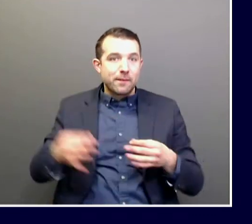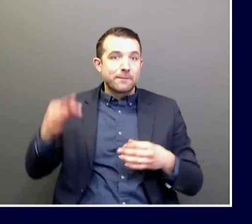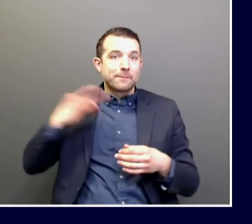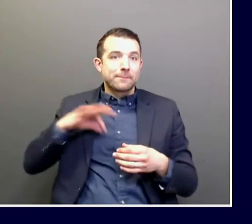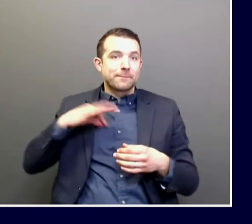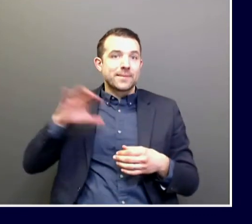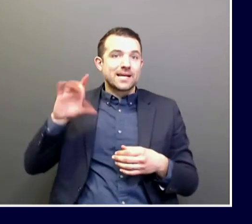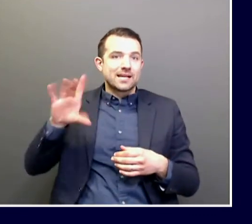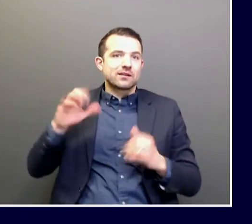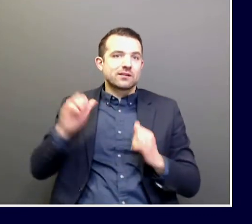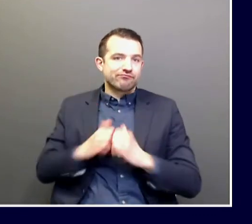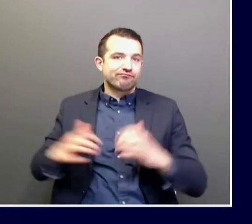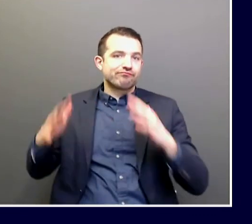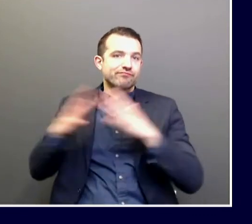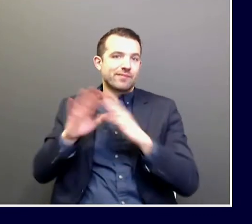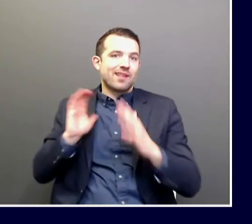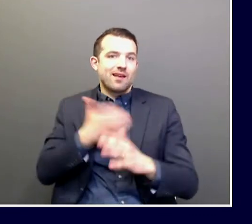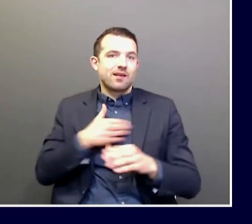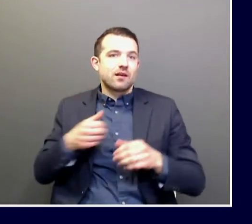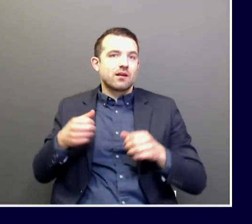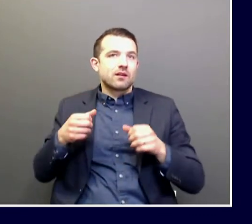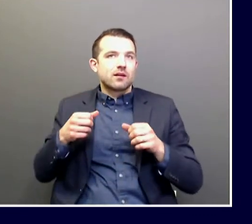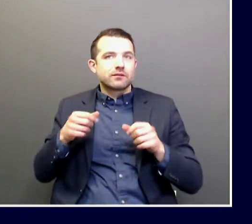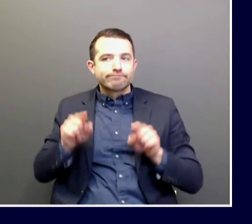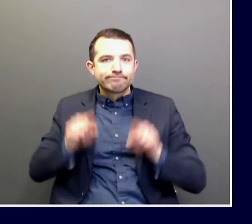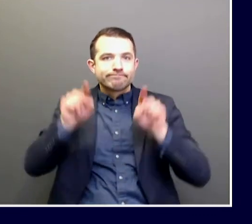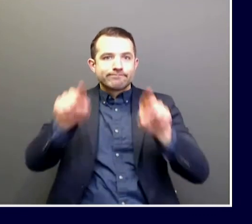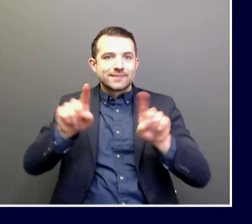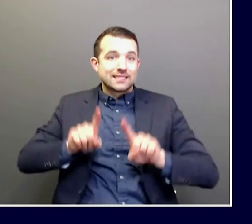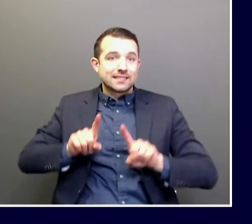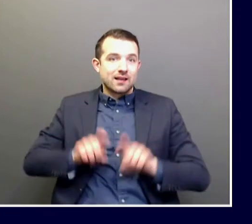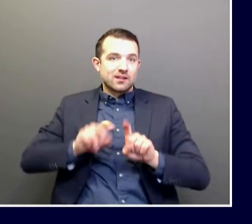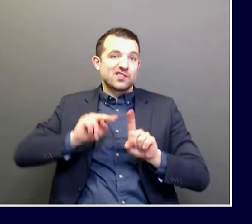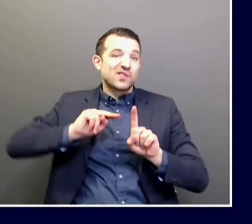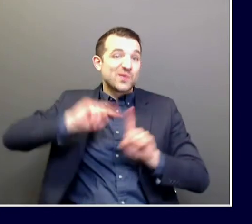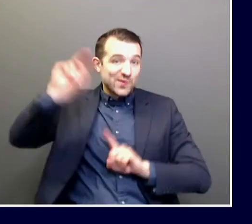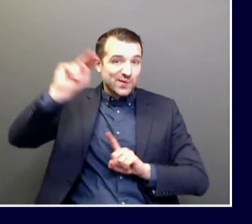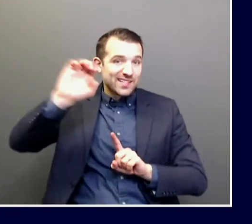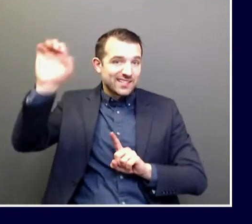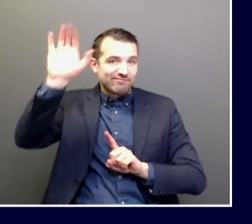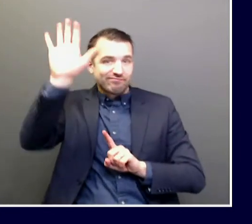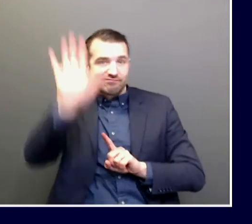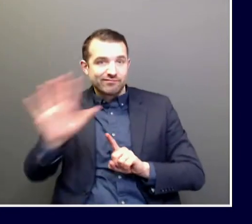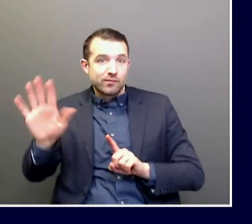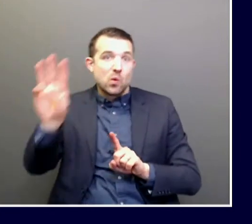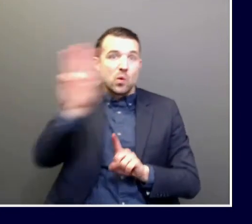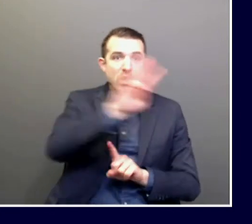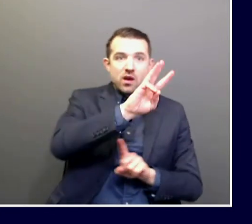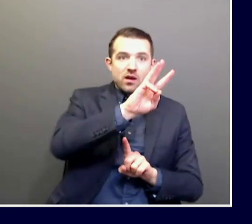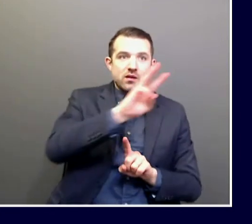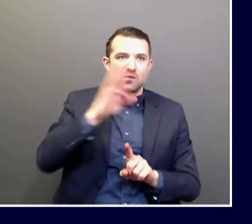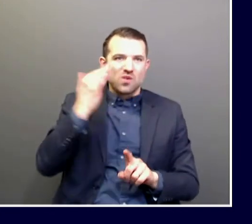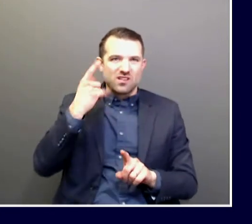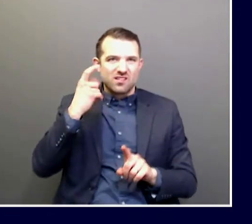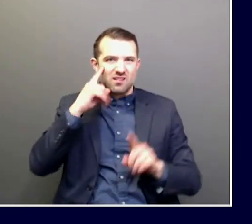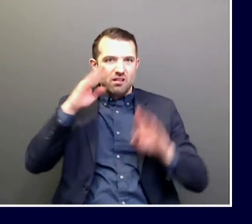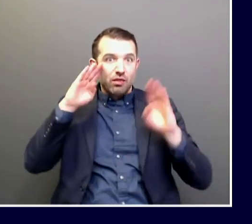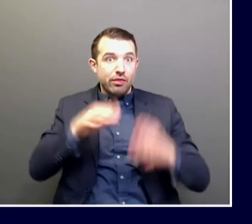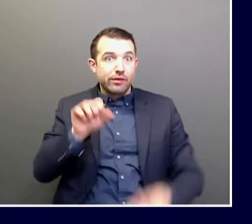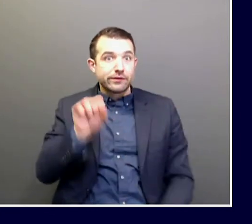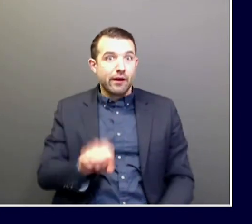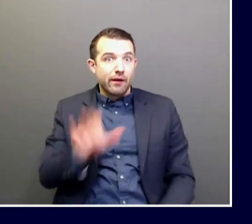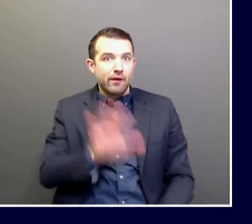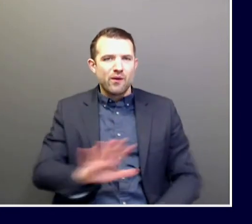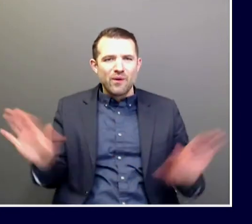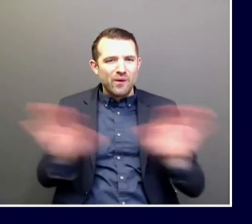track. That's the behind the scenes as to why there are two tracks. For the reason, in part, because we're a large state,